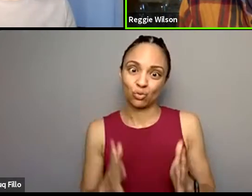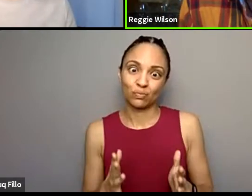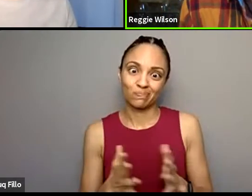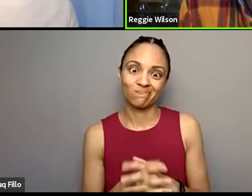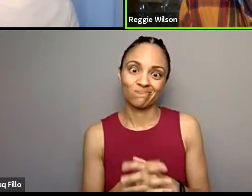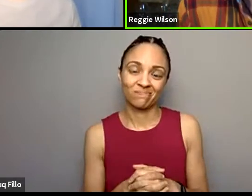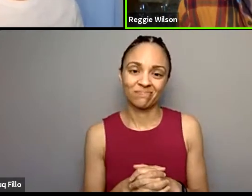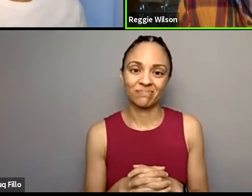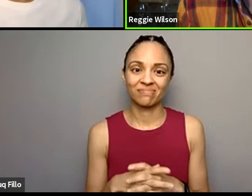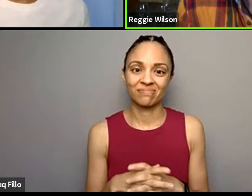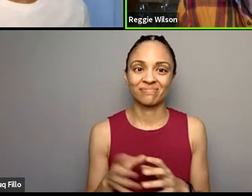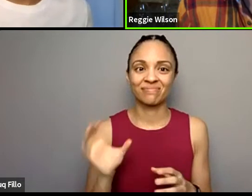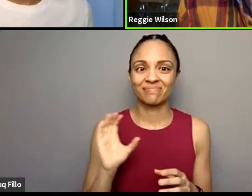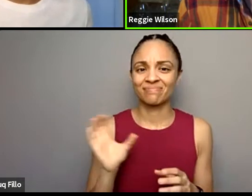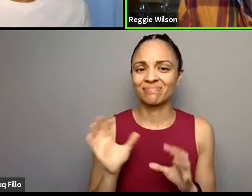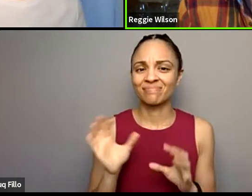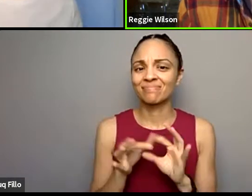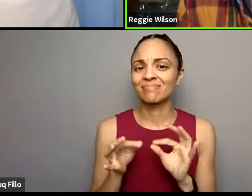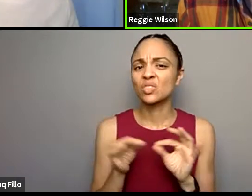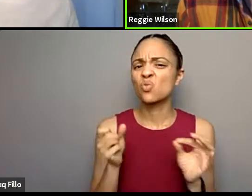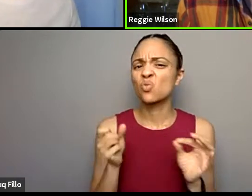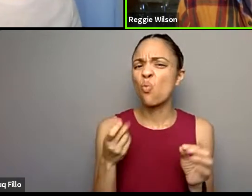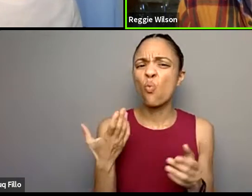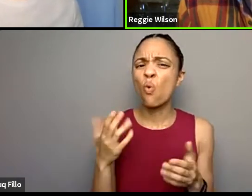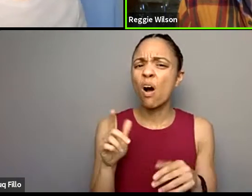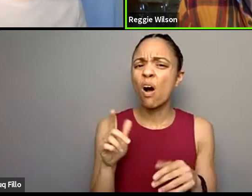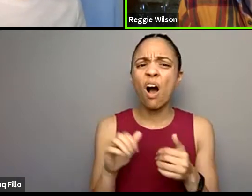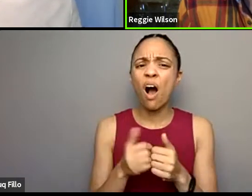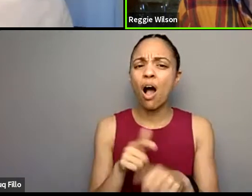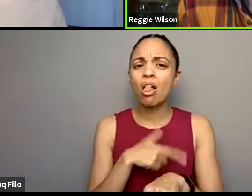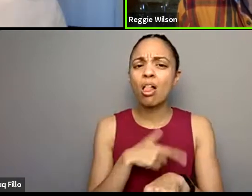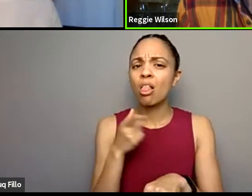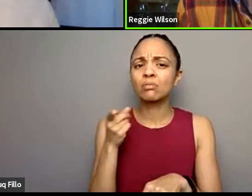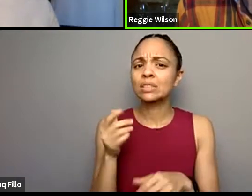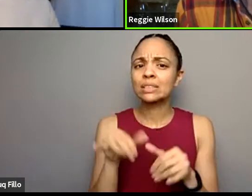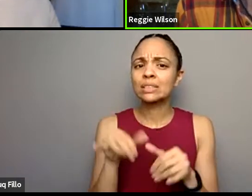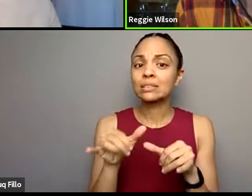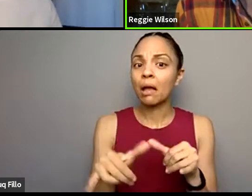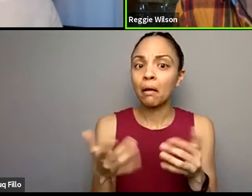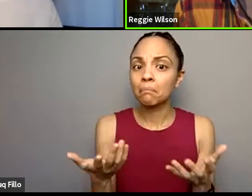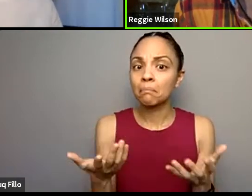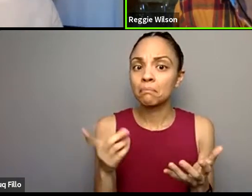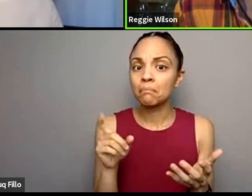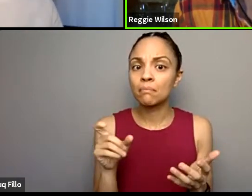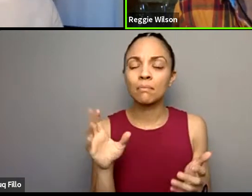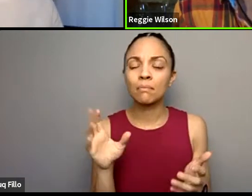I don't know. I'm really bad. I put you on the spot. Yeah, it's since that, I mean, it was,